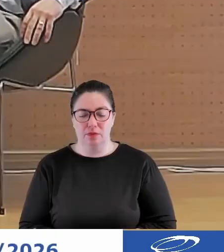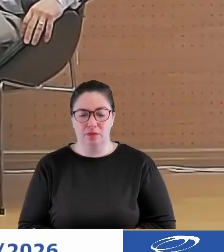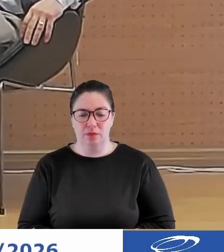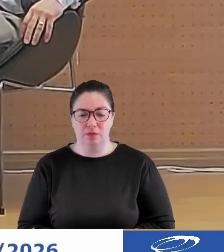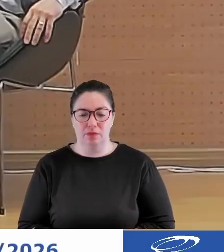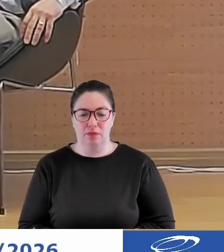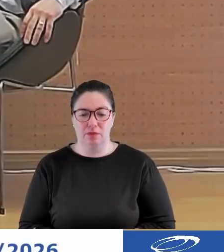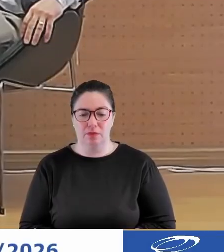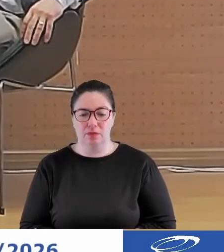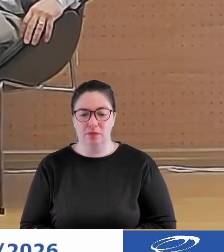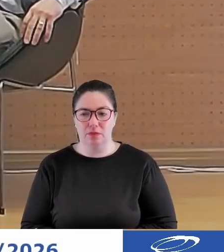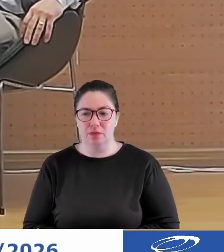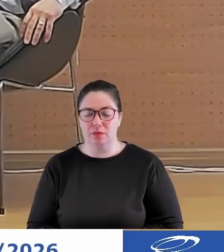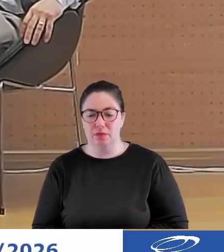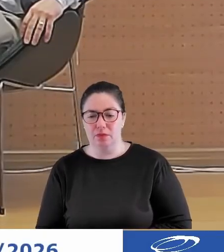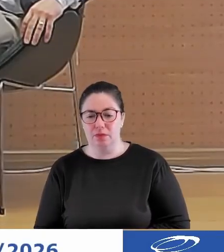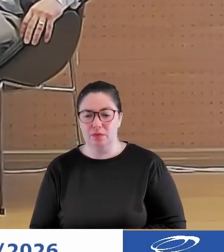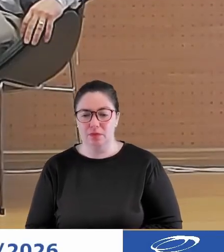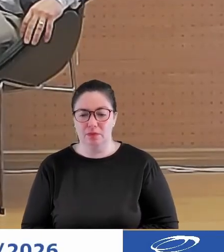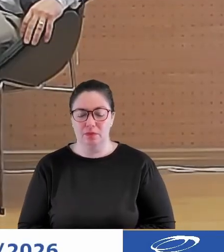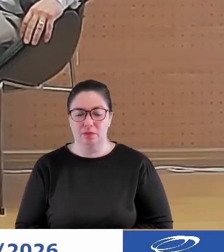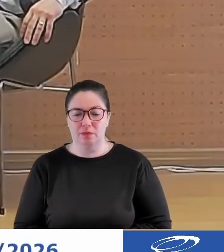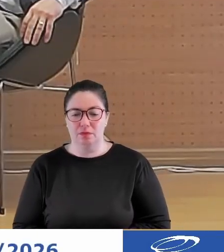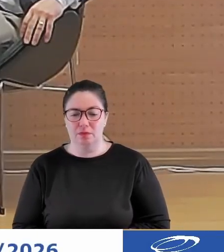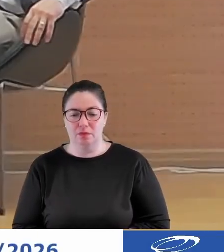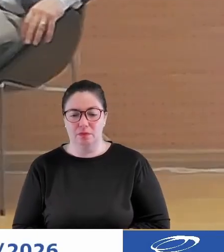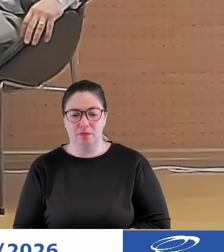would recommend or you may comment?